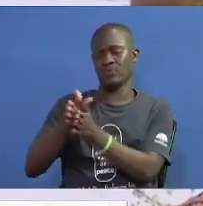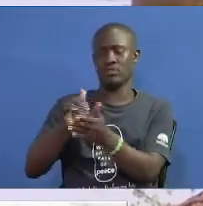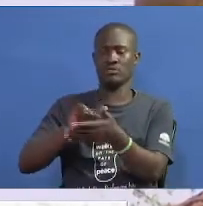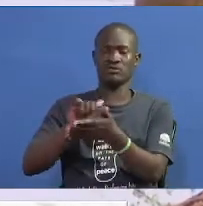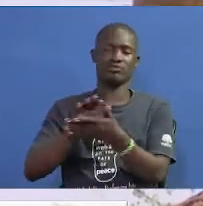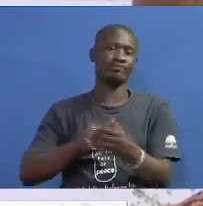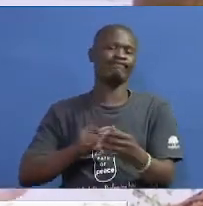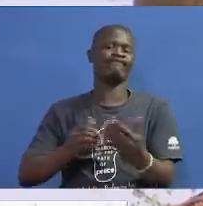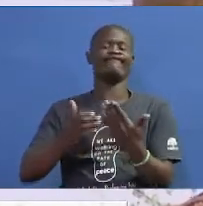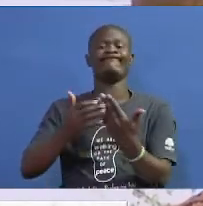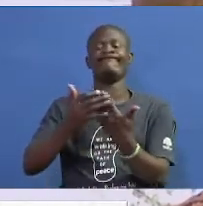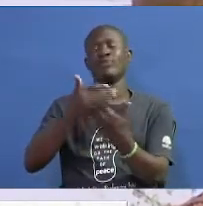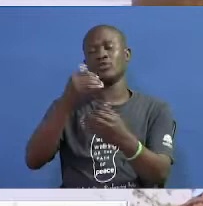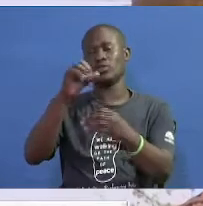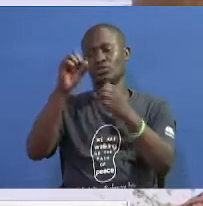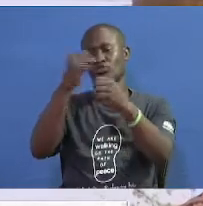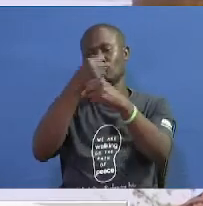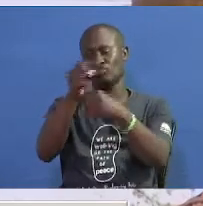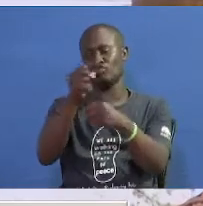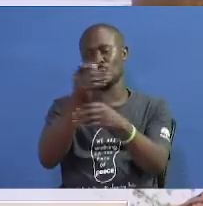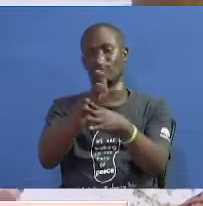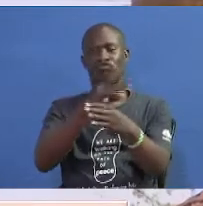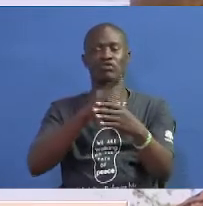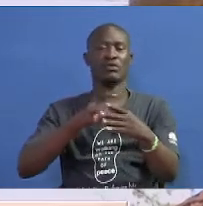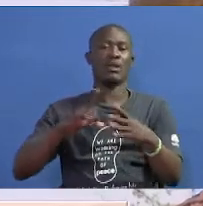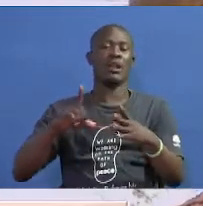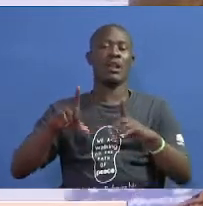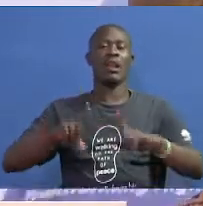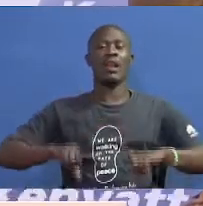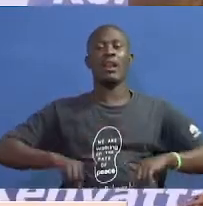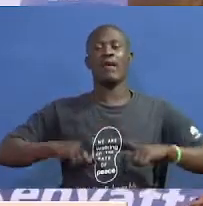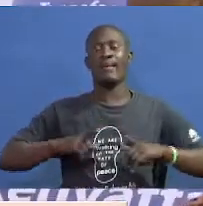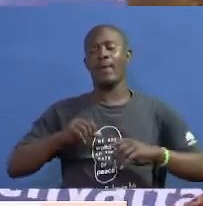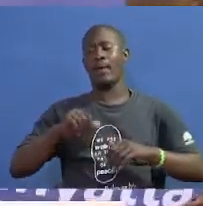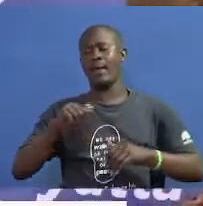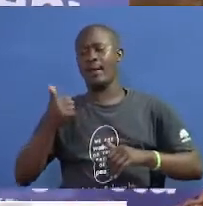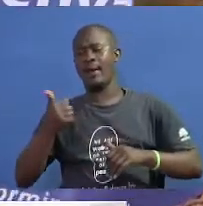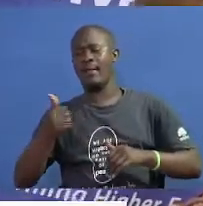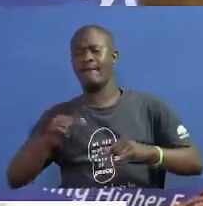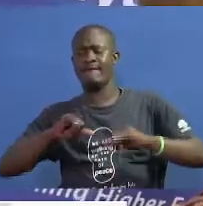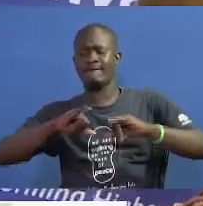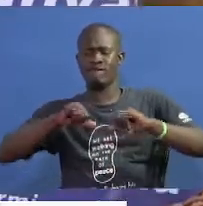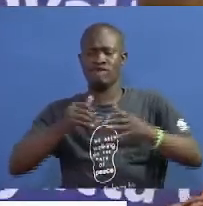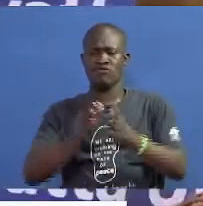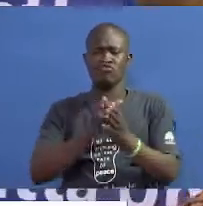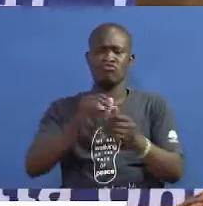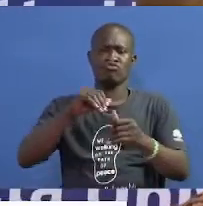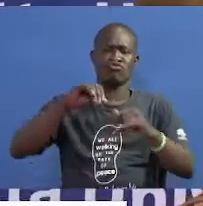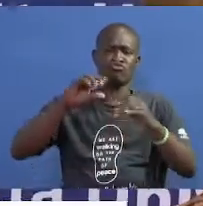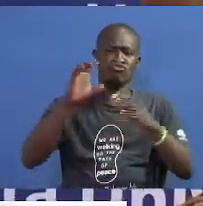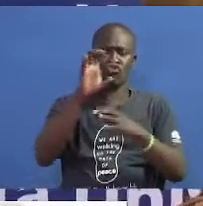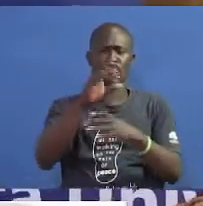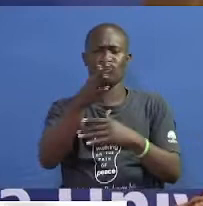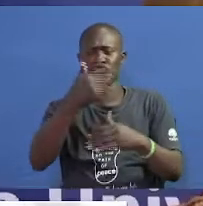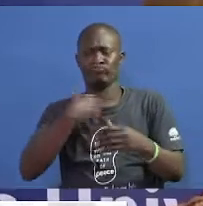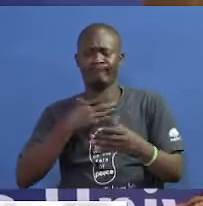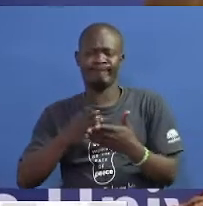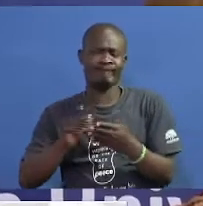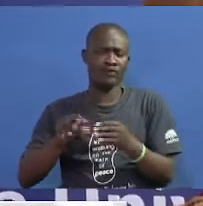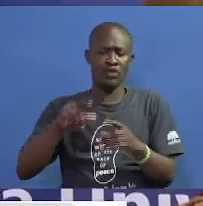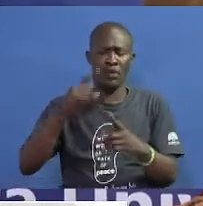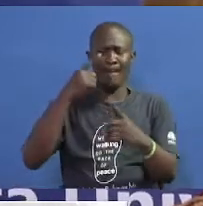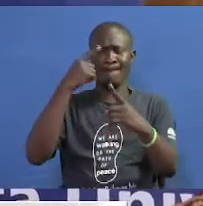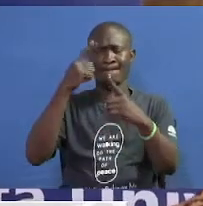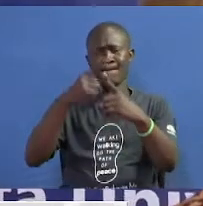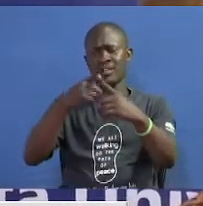will save lives, no doubt about it. Another use case would be just identifying multiple